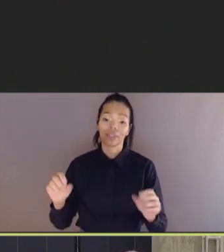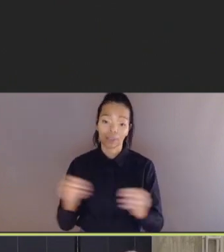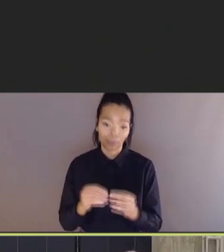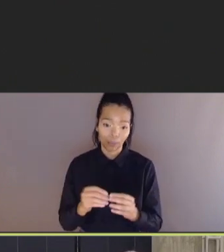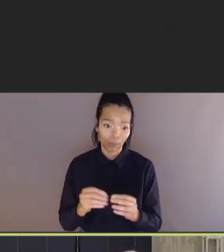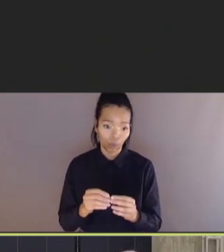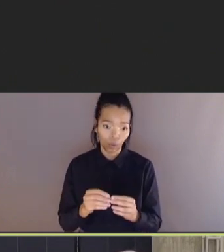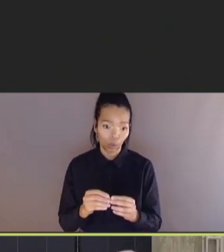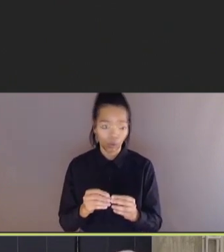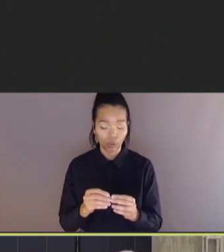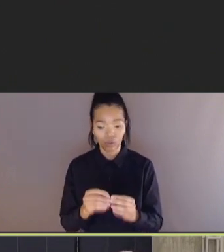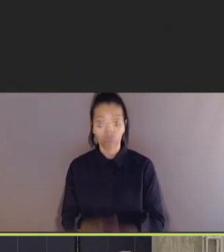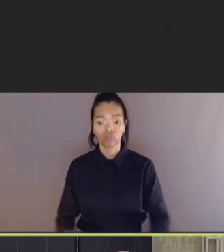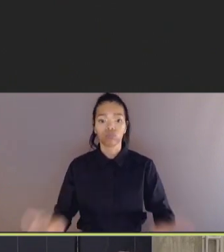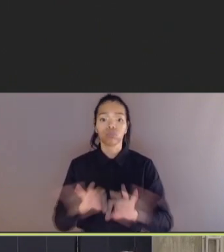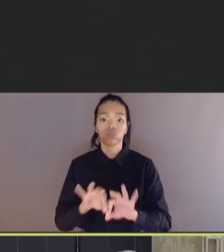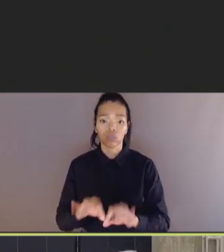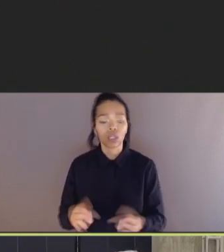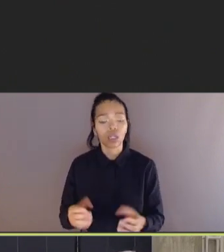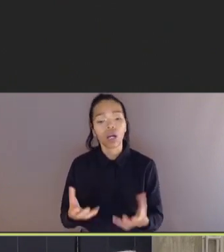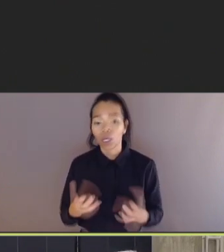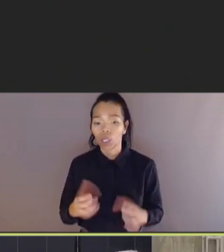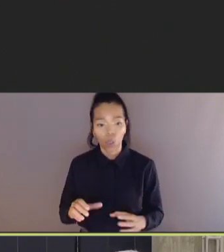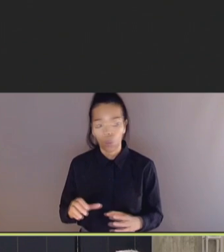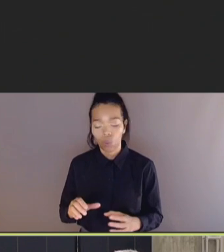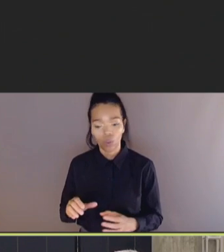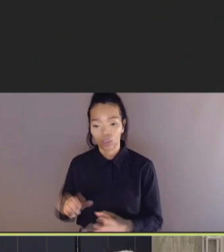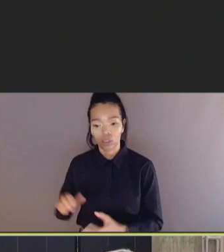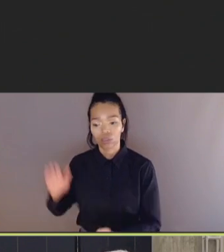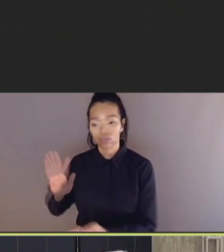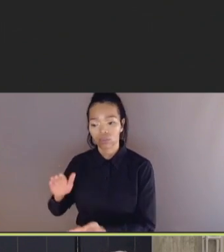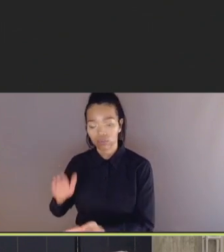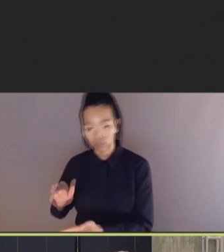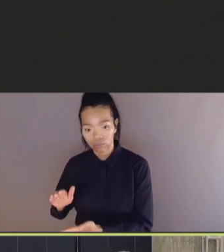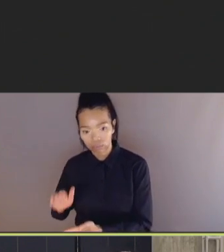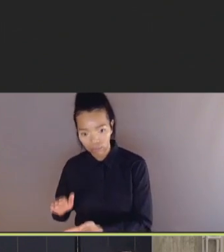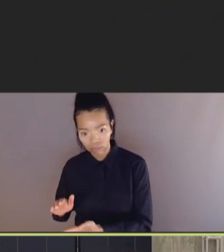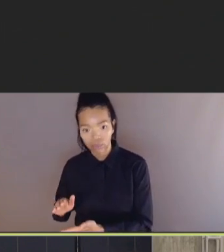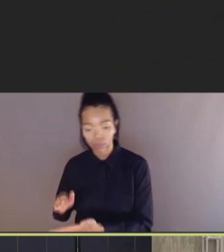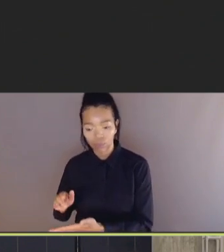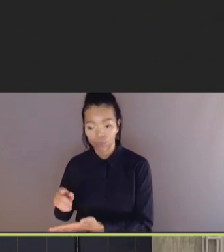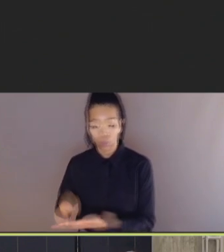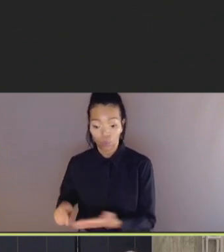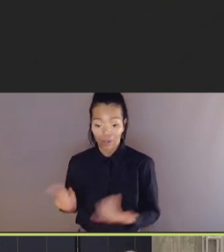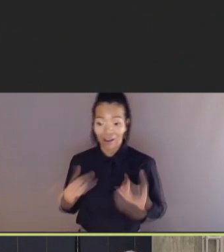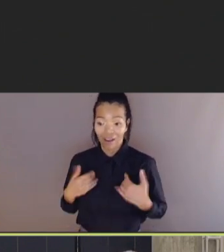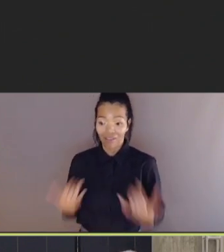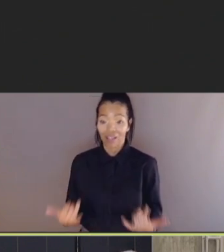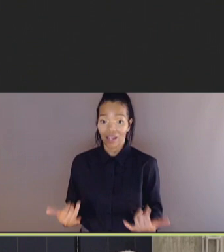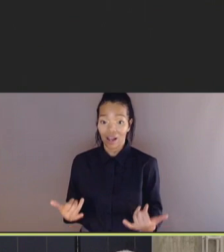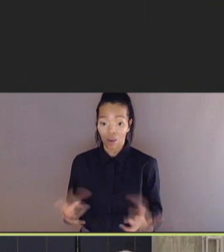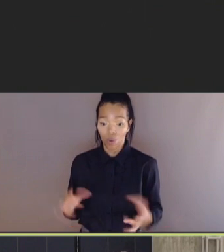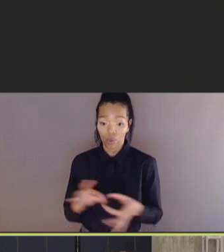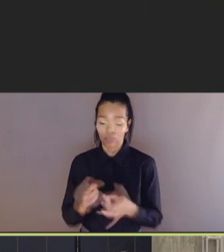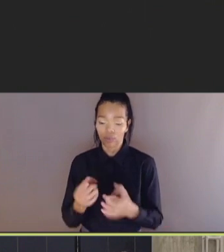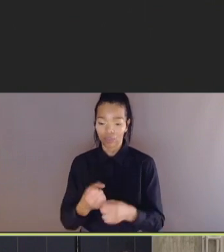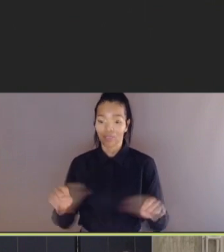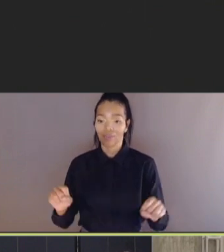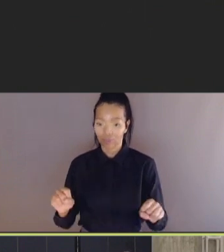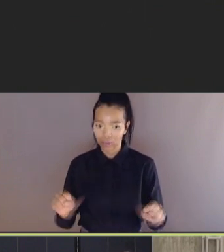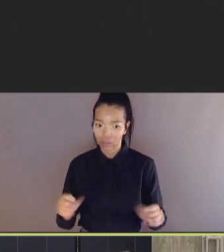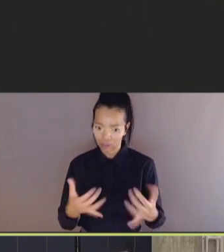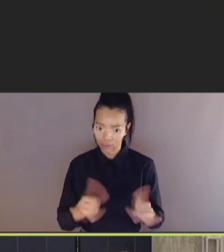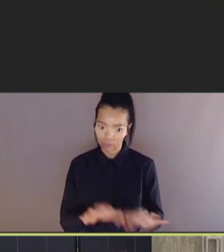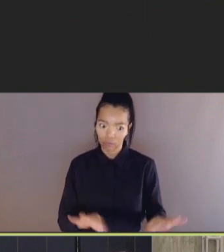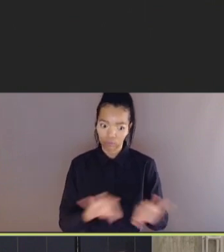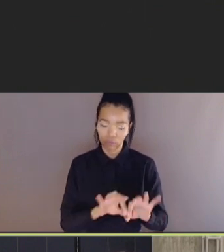the value and the strengths of what we have at present. We've heard a number of panels